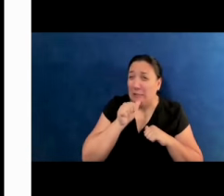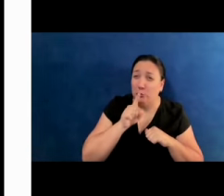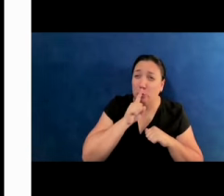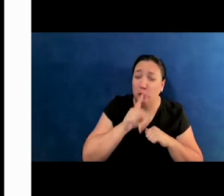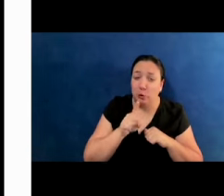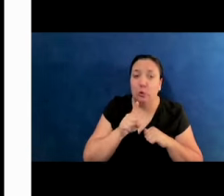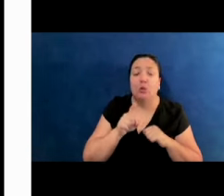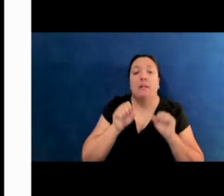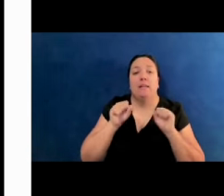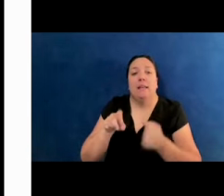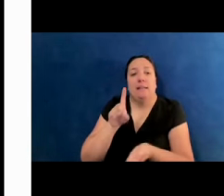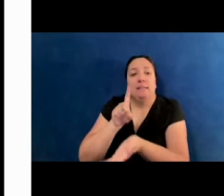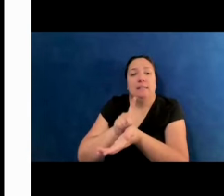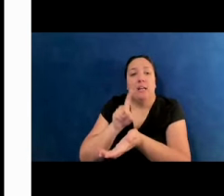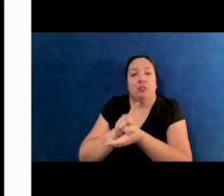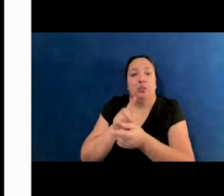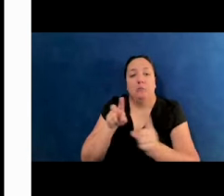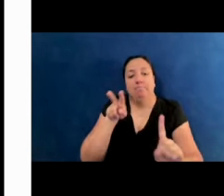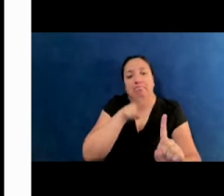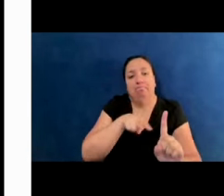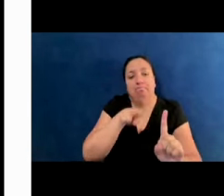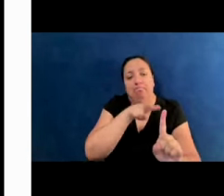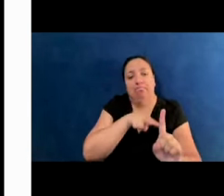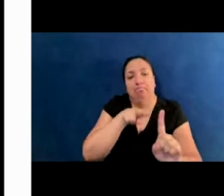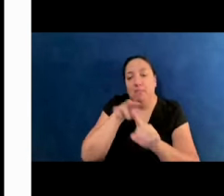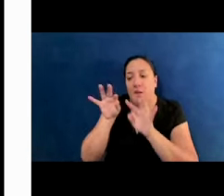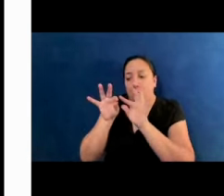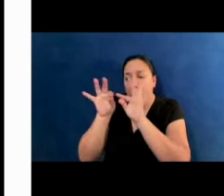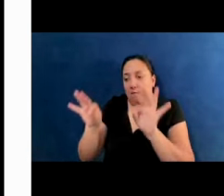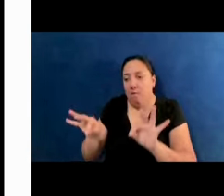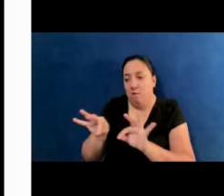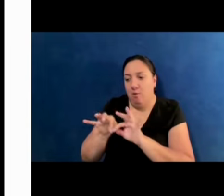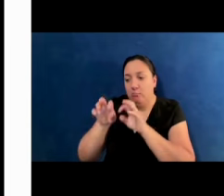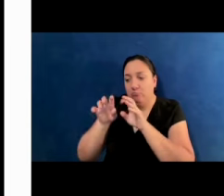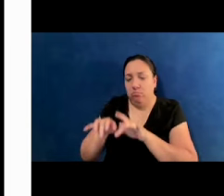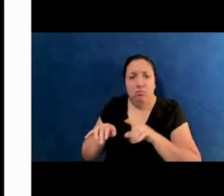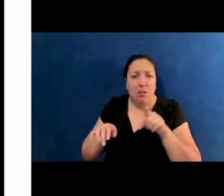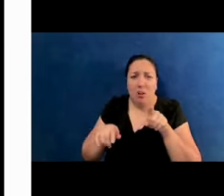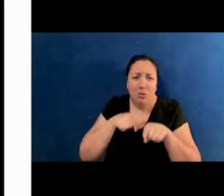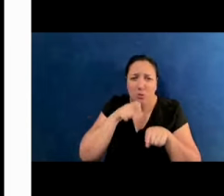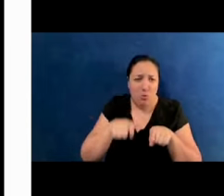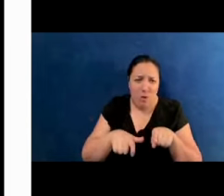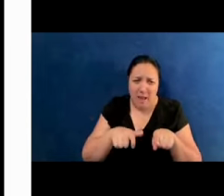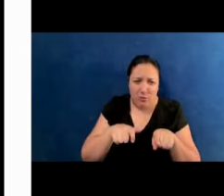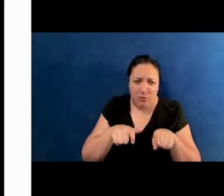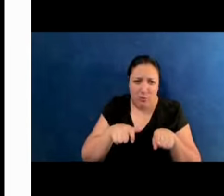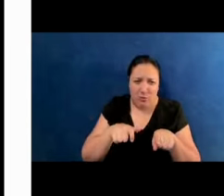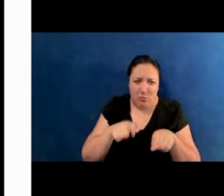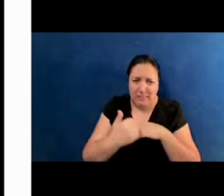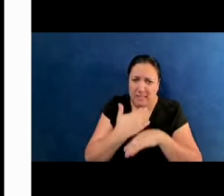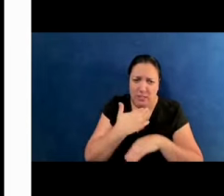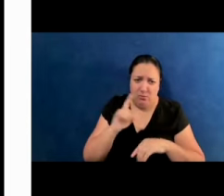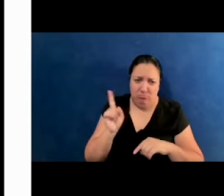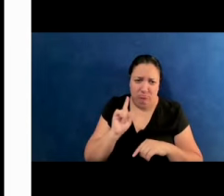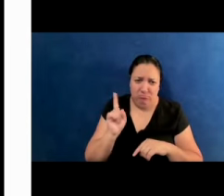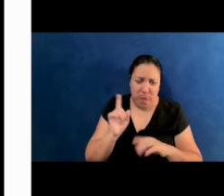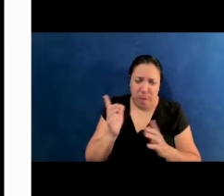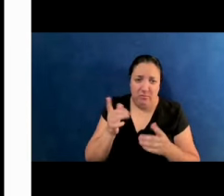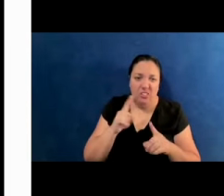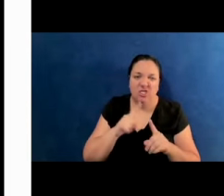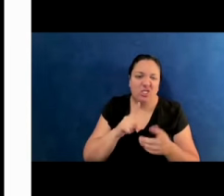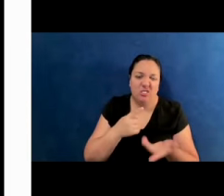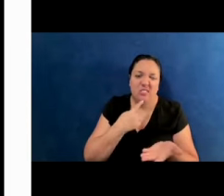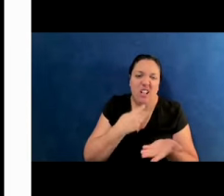a physician or a doctor fill out a form. You don't even need to send it to us. You're just telling us you have it. Basically, it's just saying that